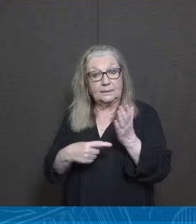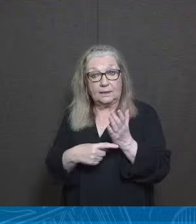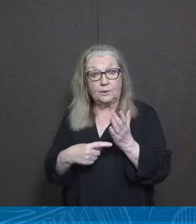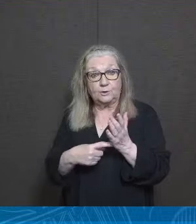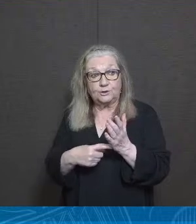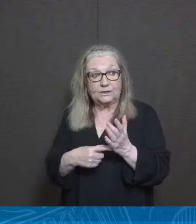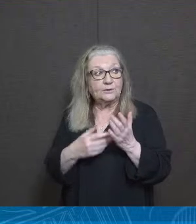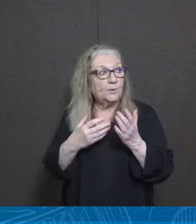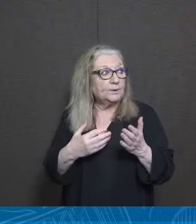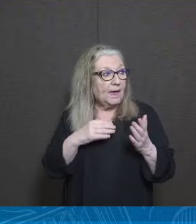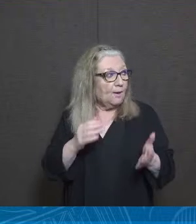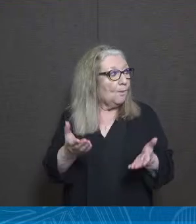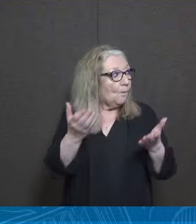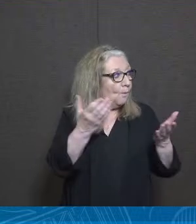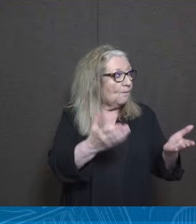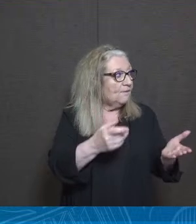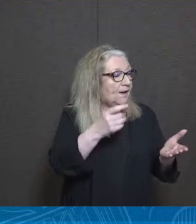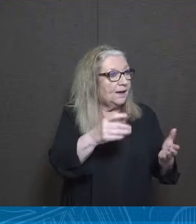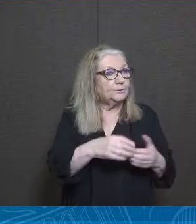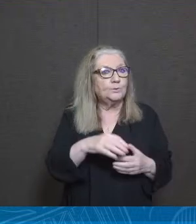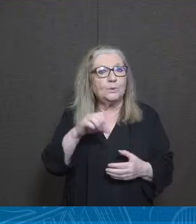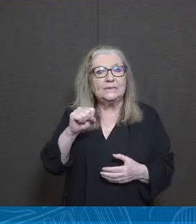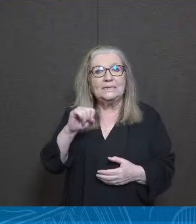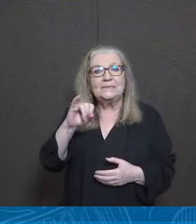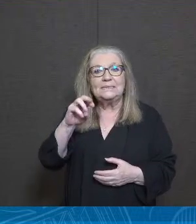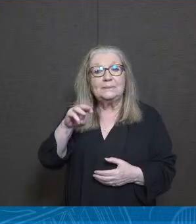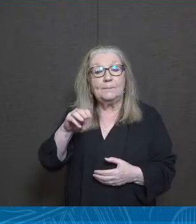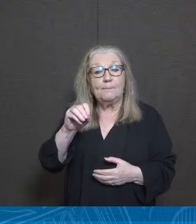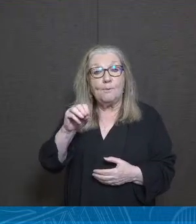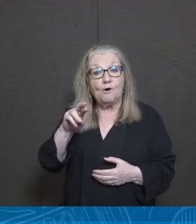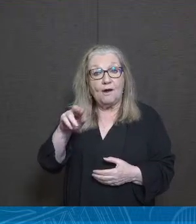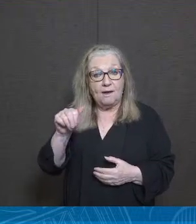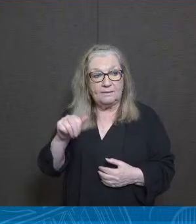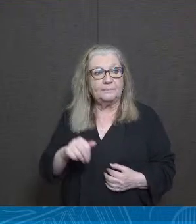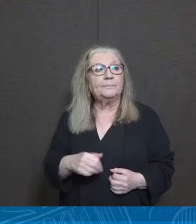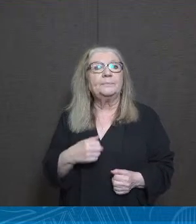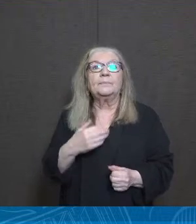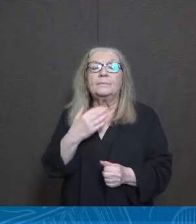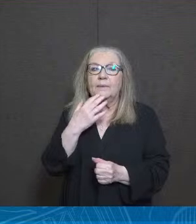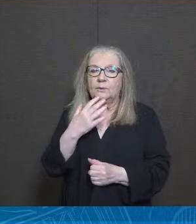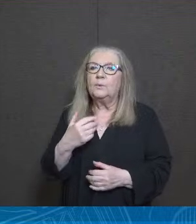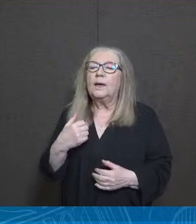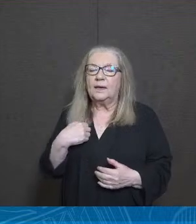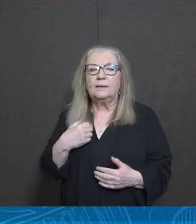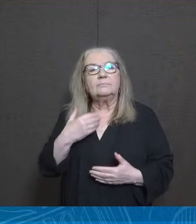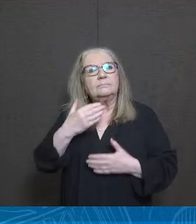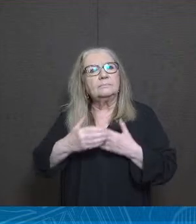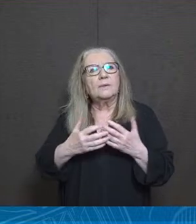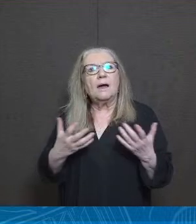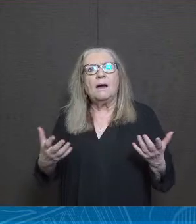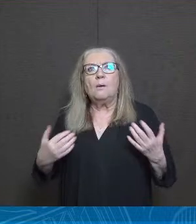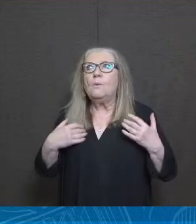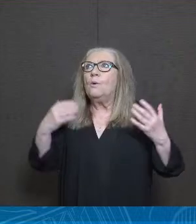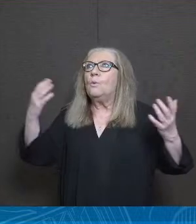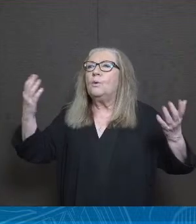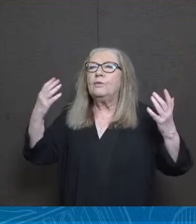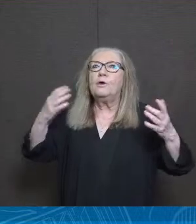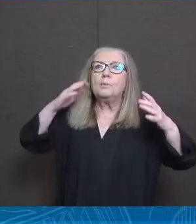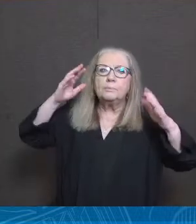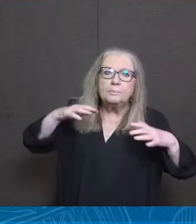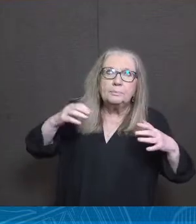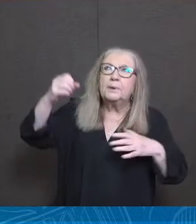you. Hello, good afternoon, everyone. I will be presenting the AI for weather forecasting and DRR in the